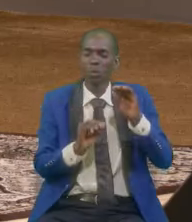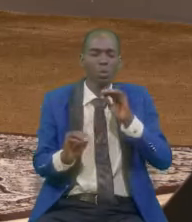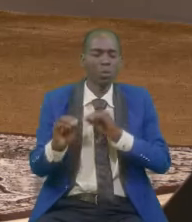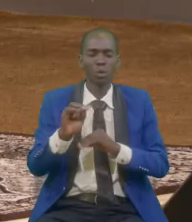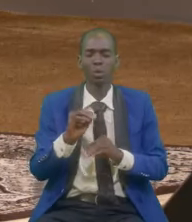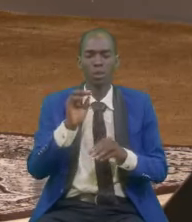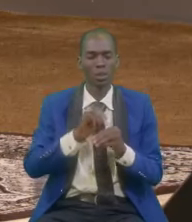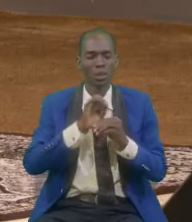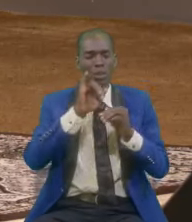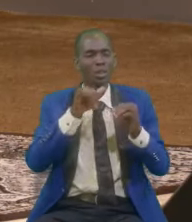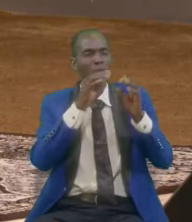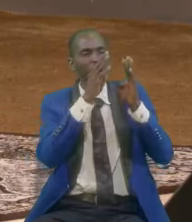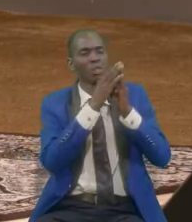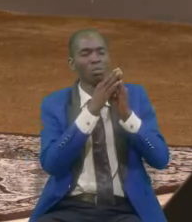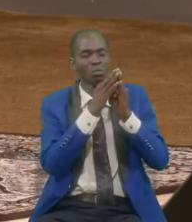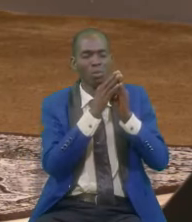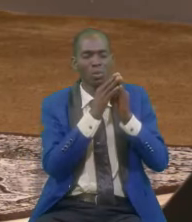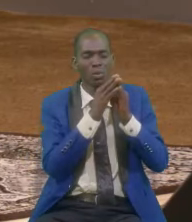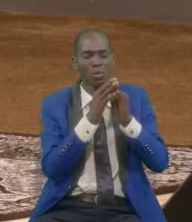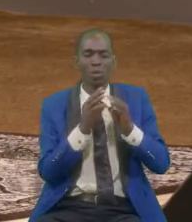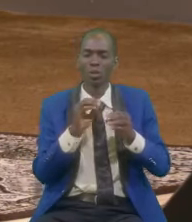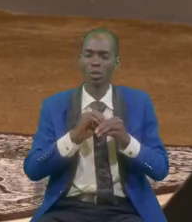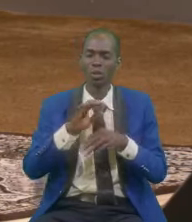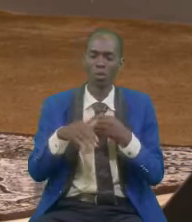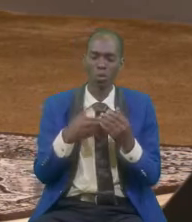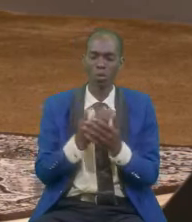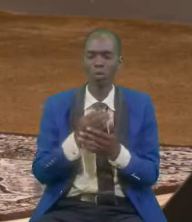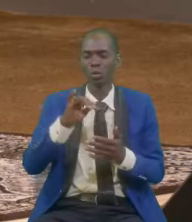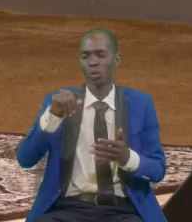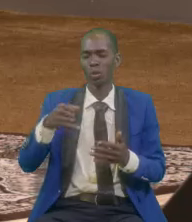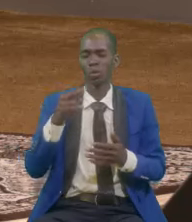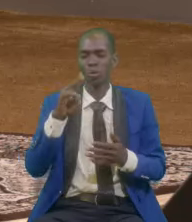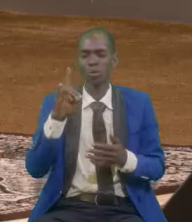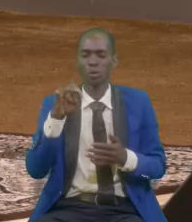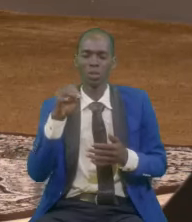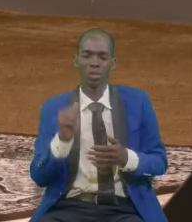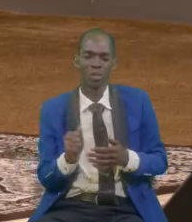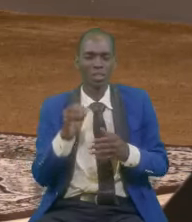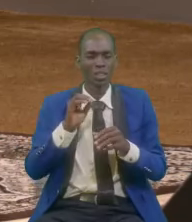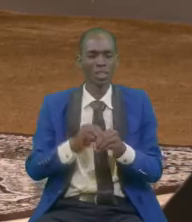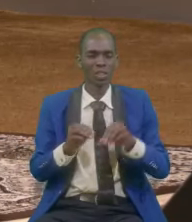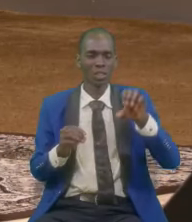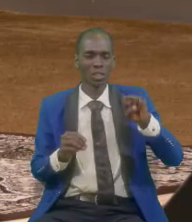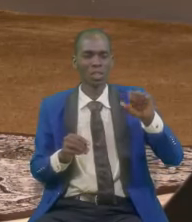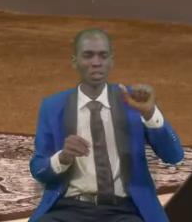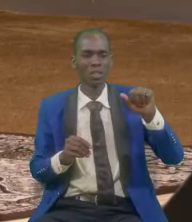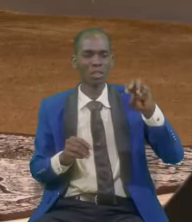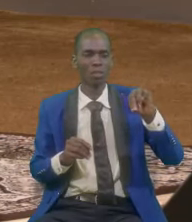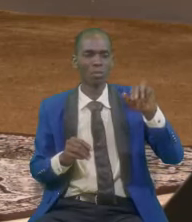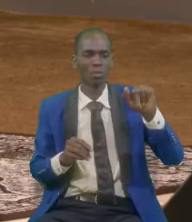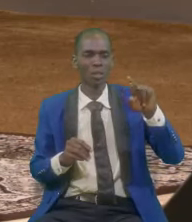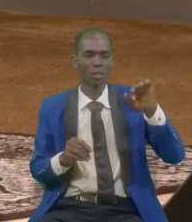in Jerusalem and in all Judea and in Samaria, and unto